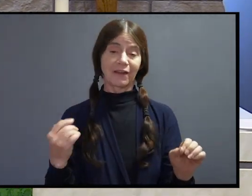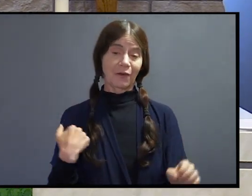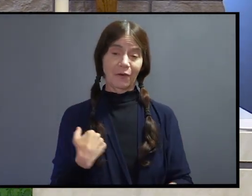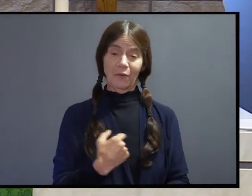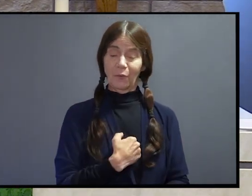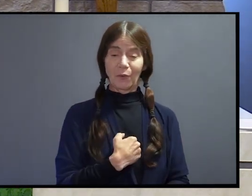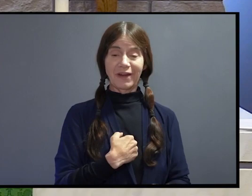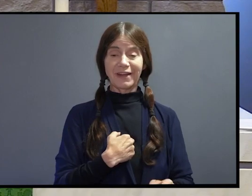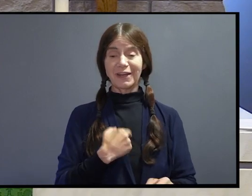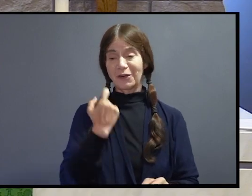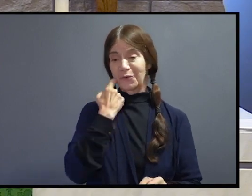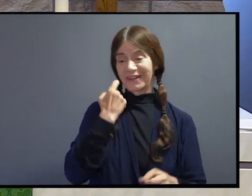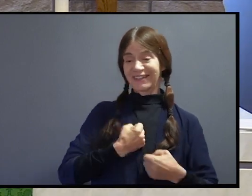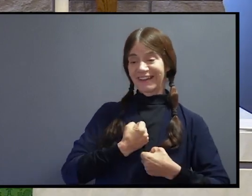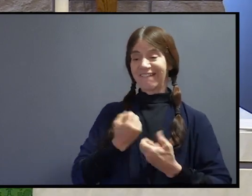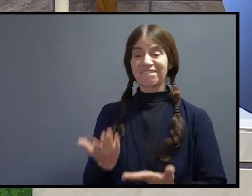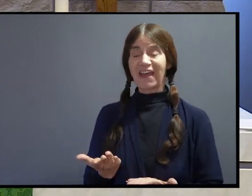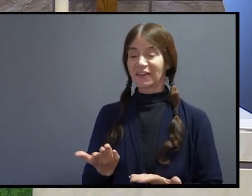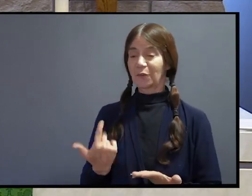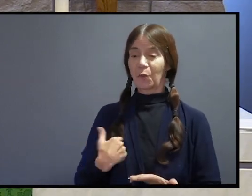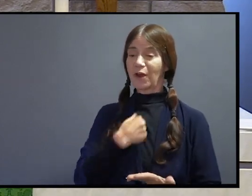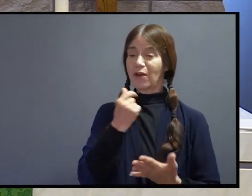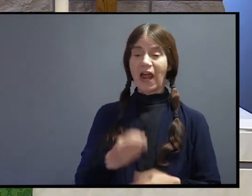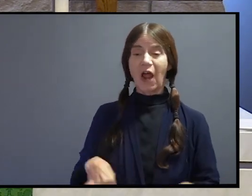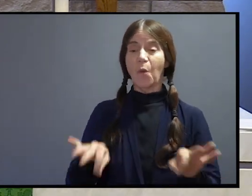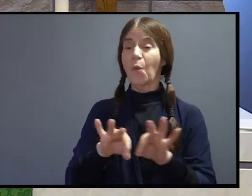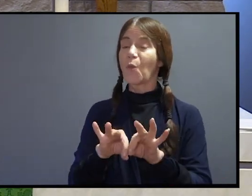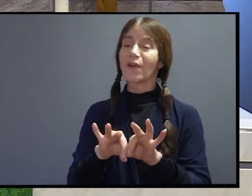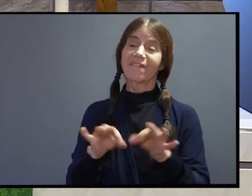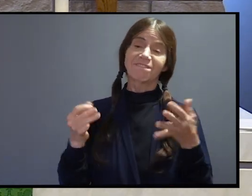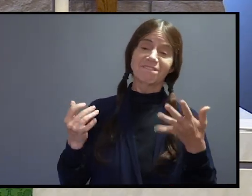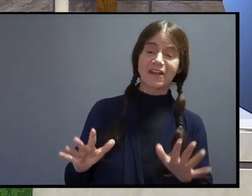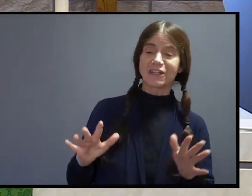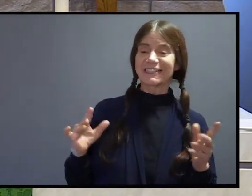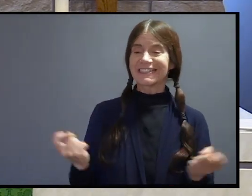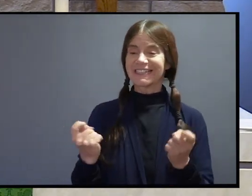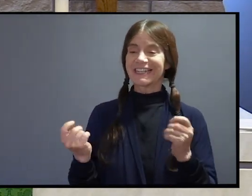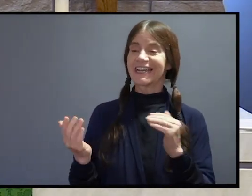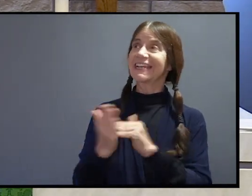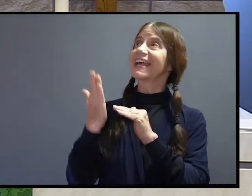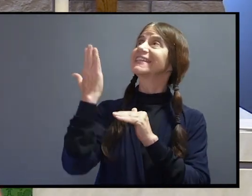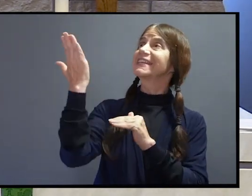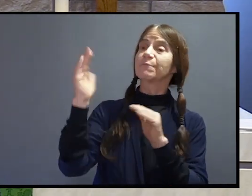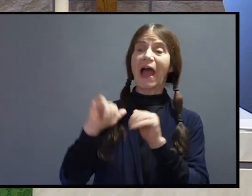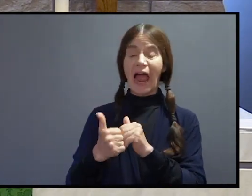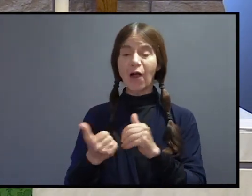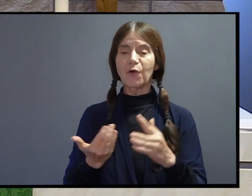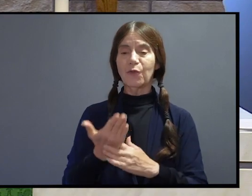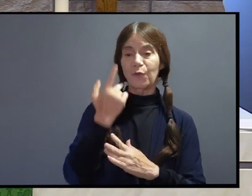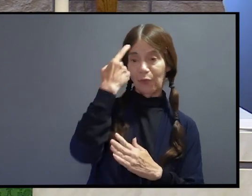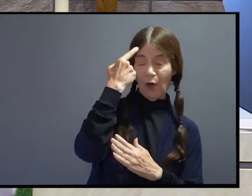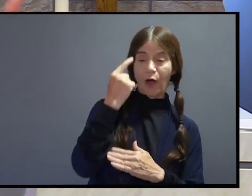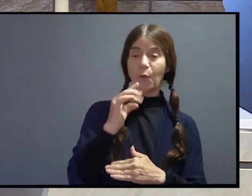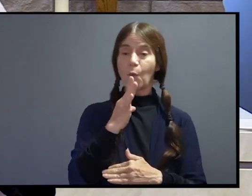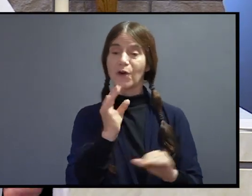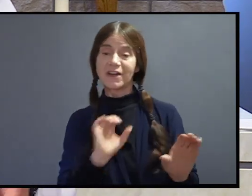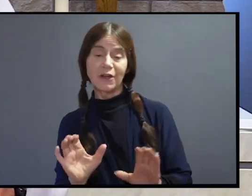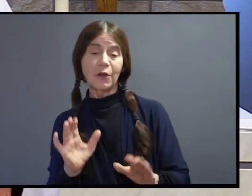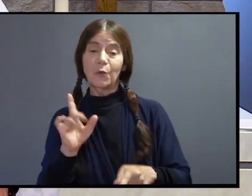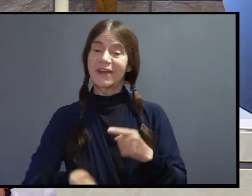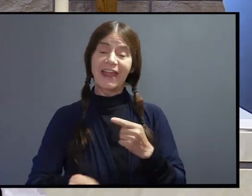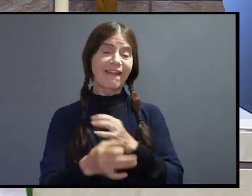readily confess our unworthiness, that we have sinned in thought, word, and deed, that we cannot